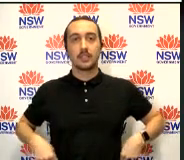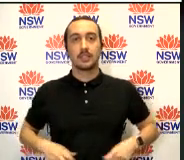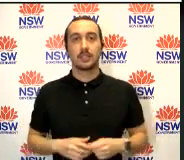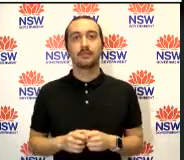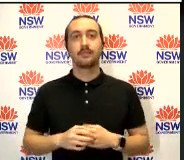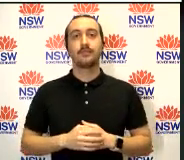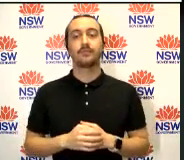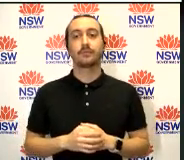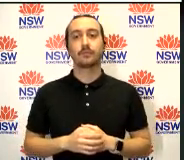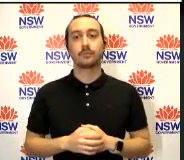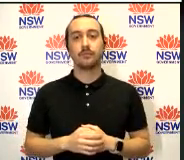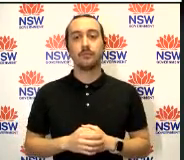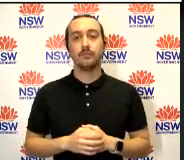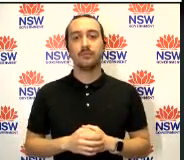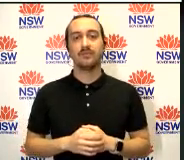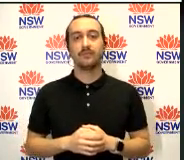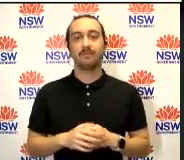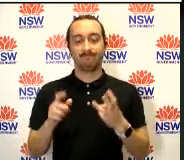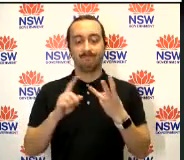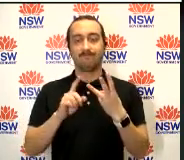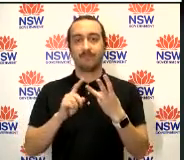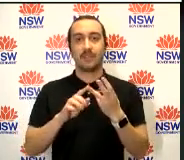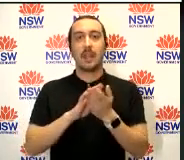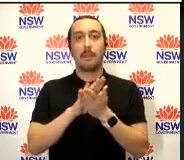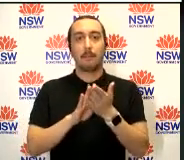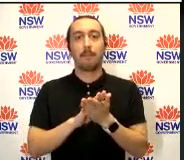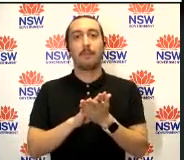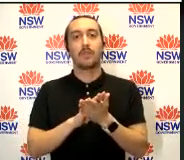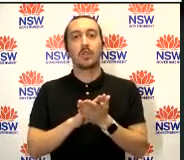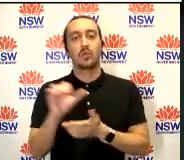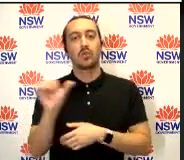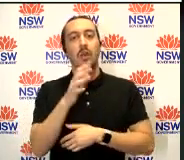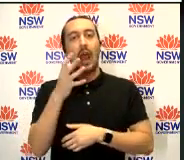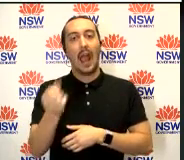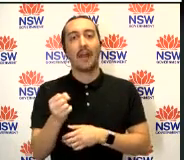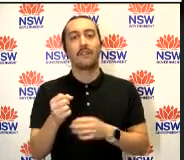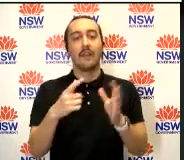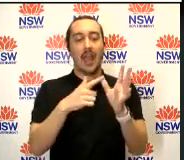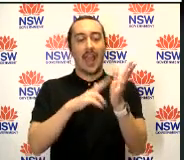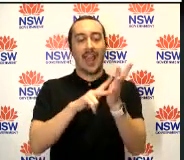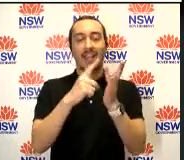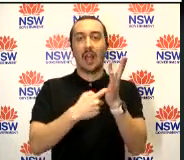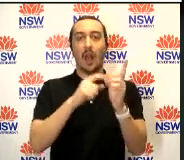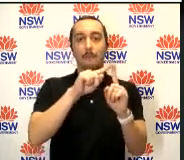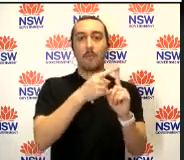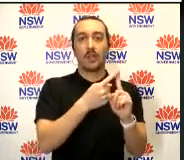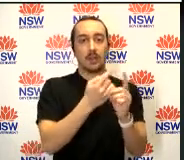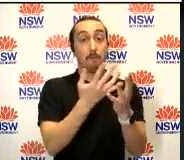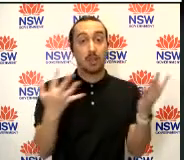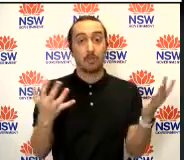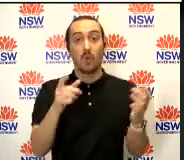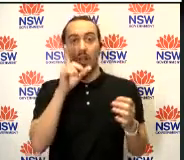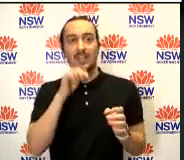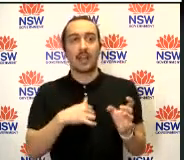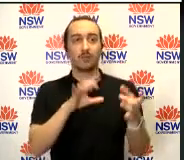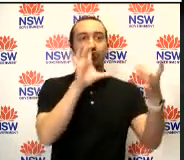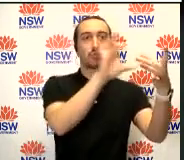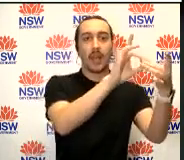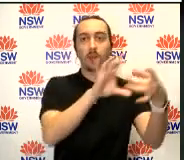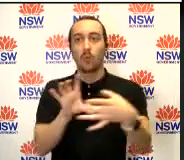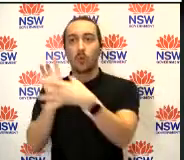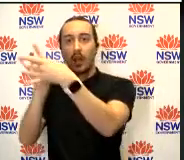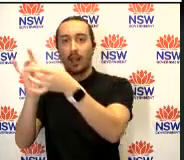This system normally requires multiple anchor points to cover the working area, or for the user to install and connect to